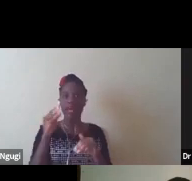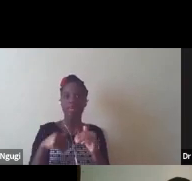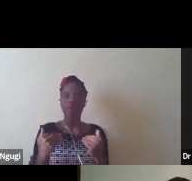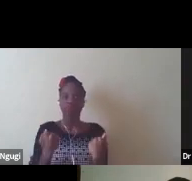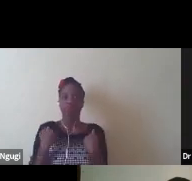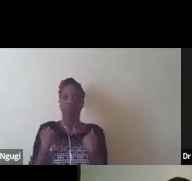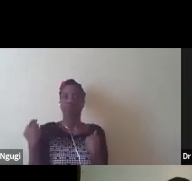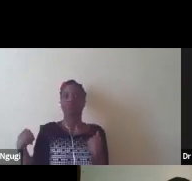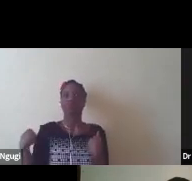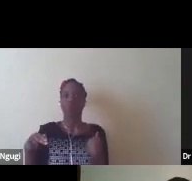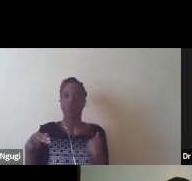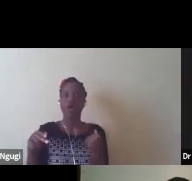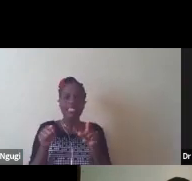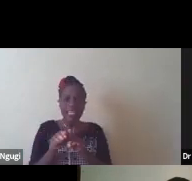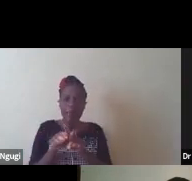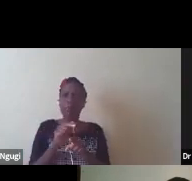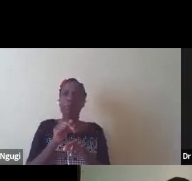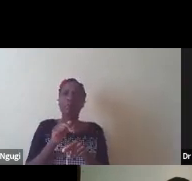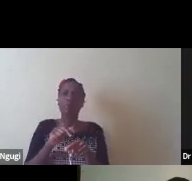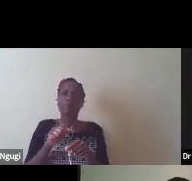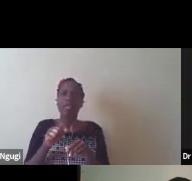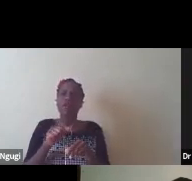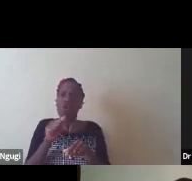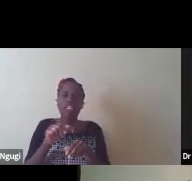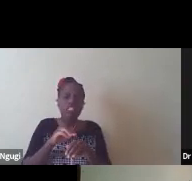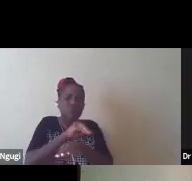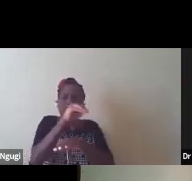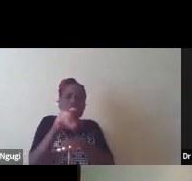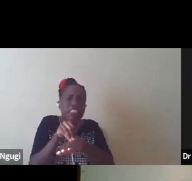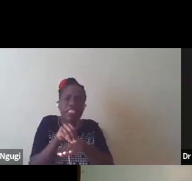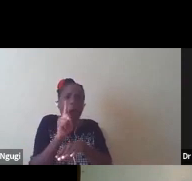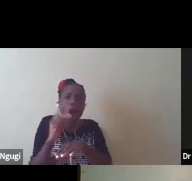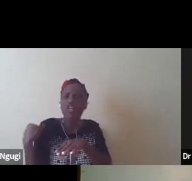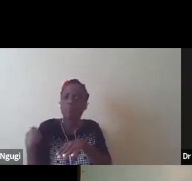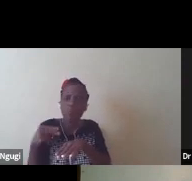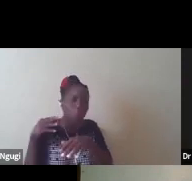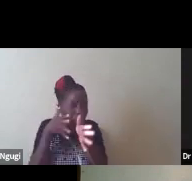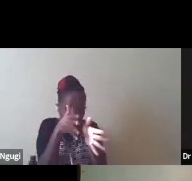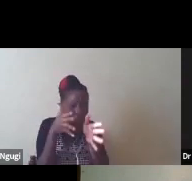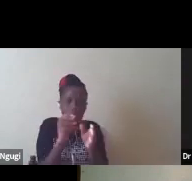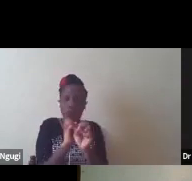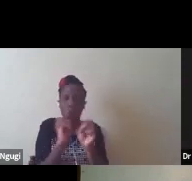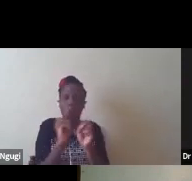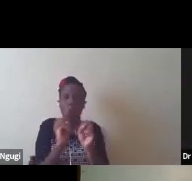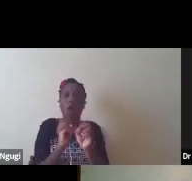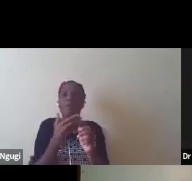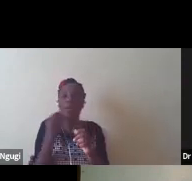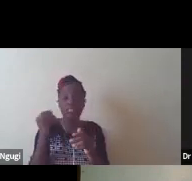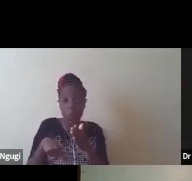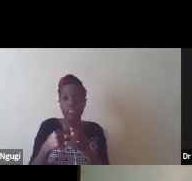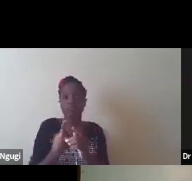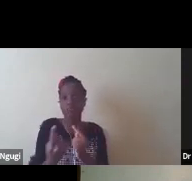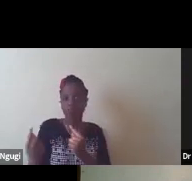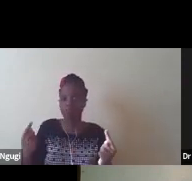need to decentralize mental health care, spread it nationwide. And that is very important, so that at the doorsteps of everybody, we'll be able to